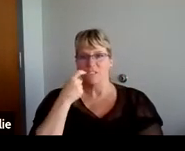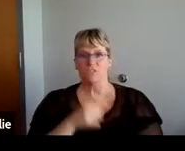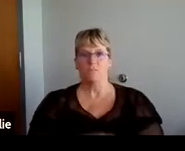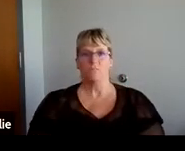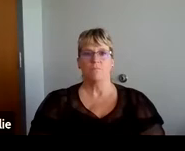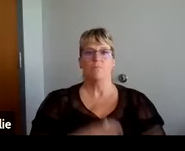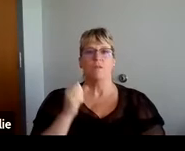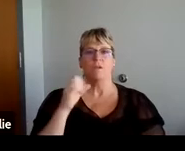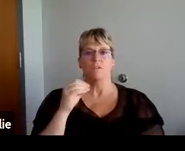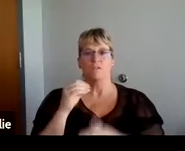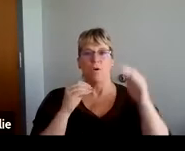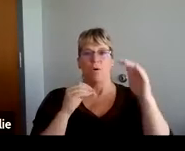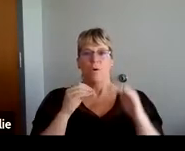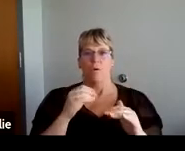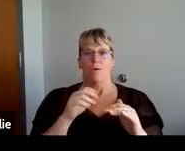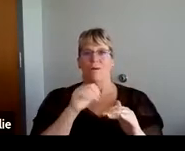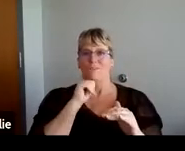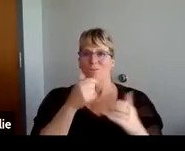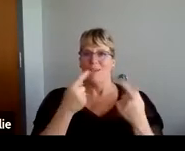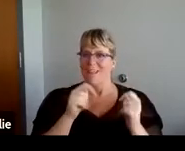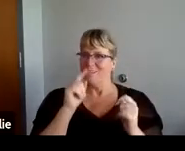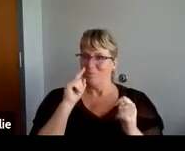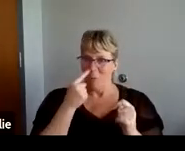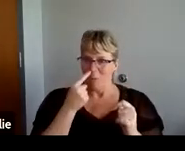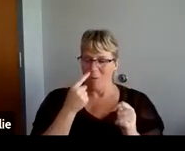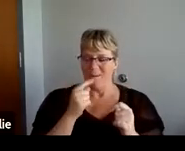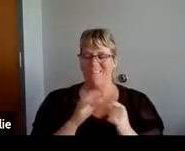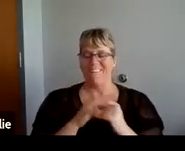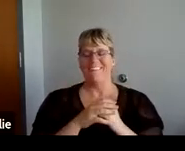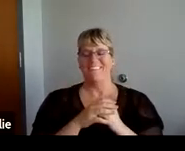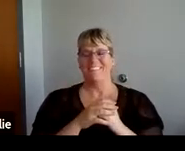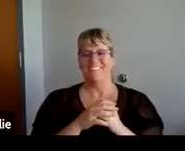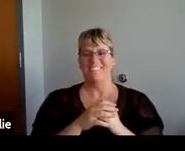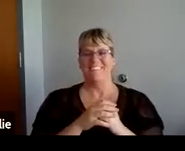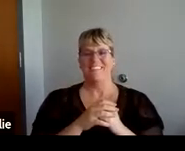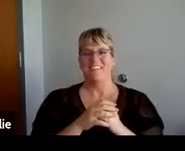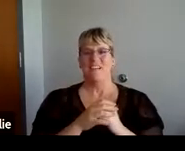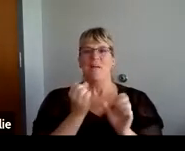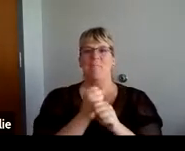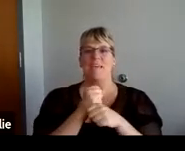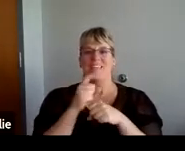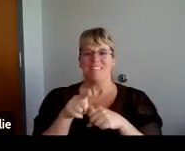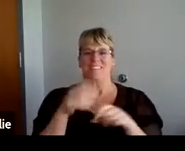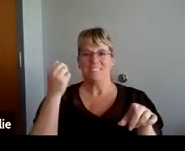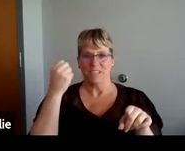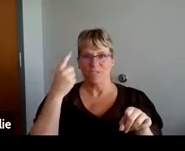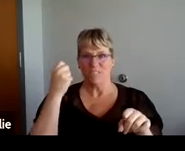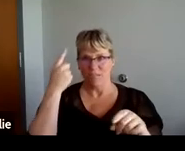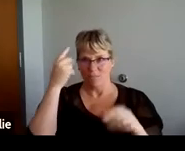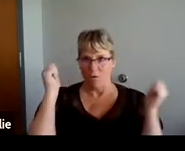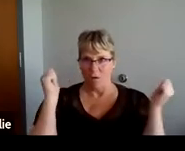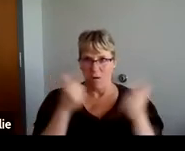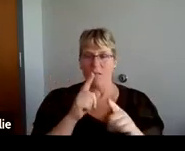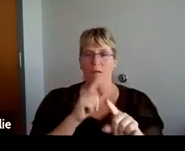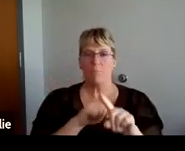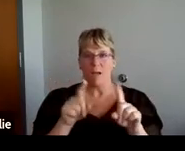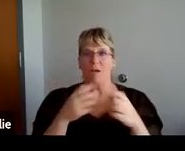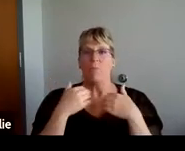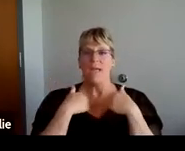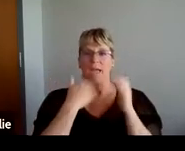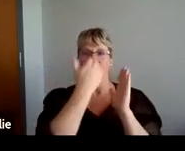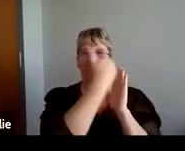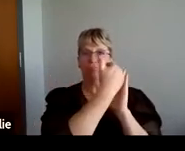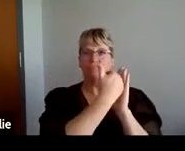I'm going to try not to bore you, and I'm going to try to make this understandable, but we have